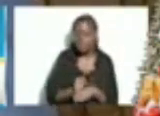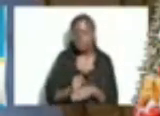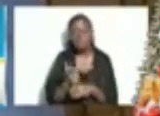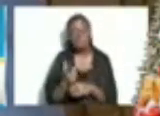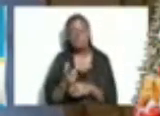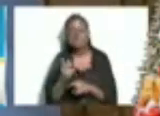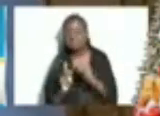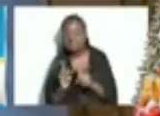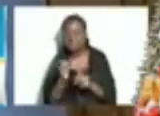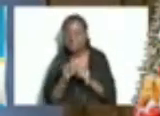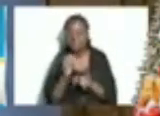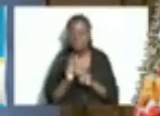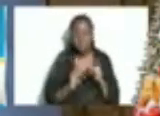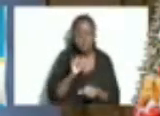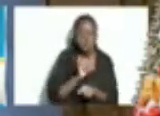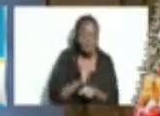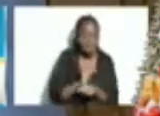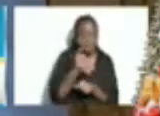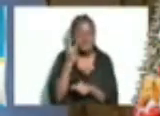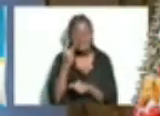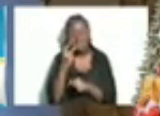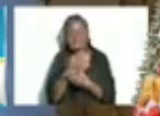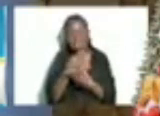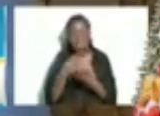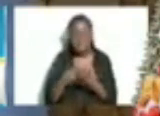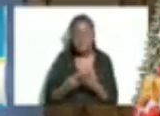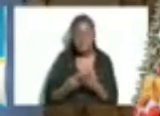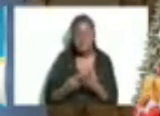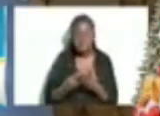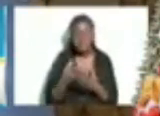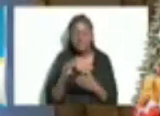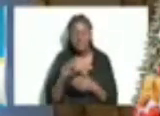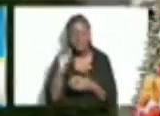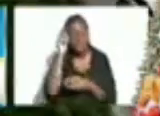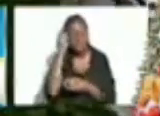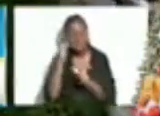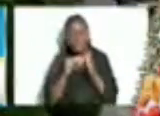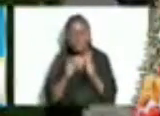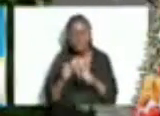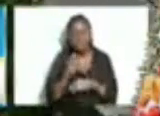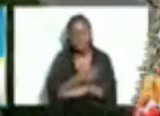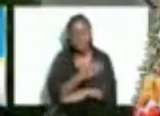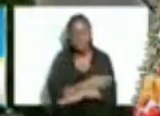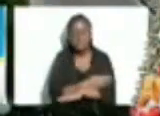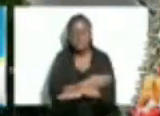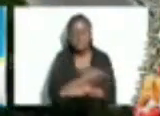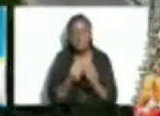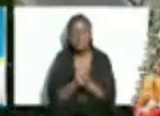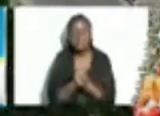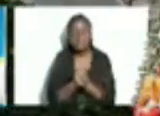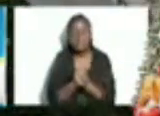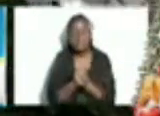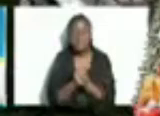so we see the budget position of the government continuing to improve. While optimistic of the